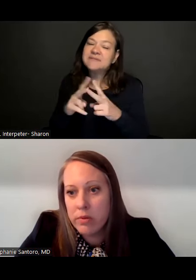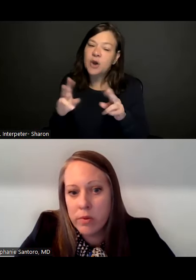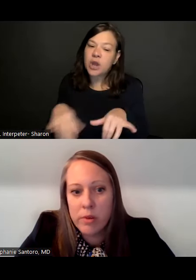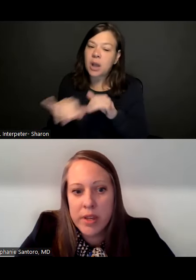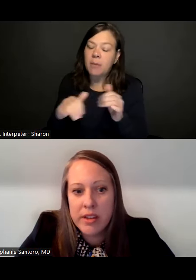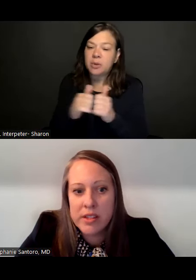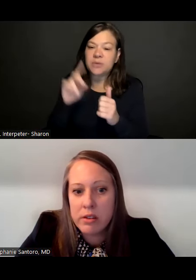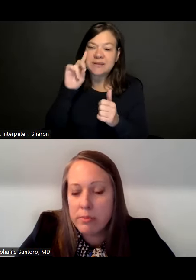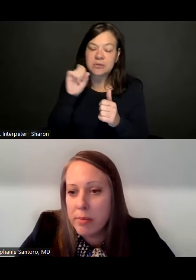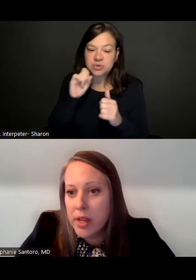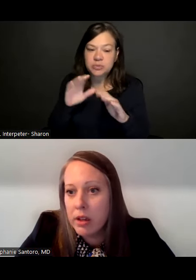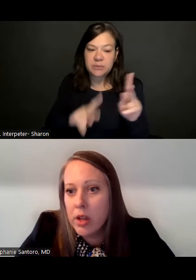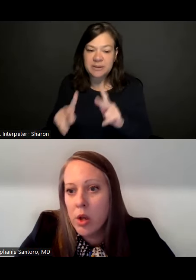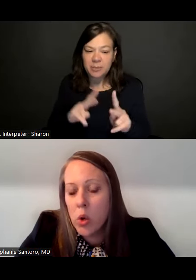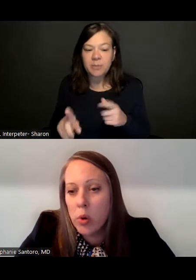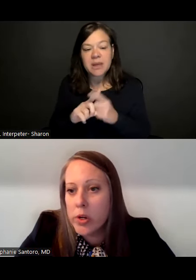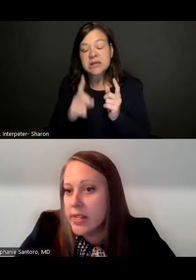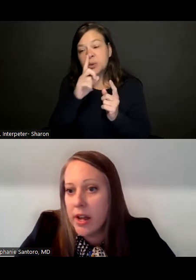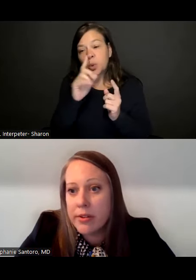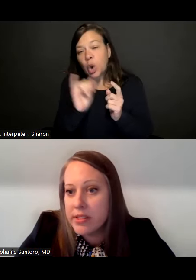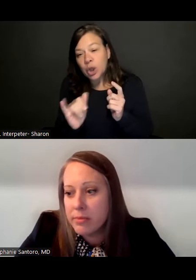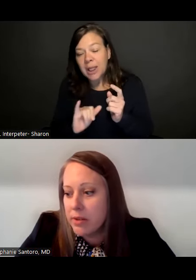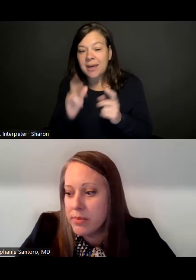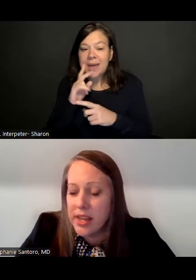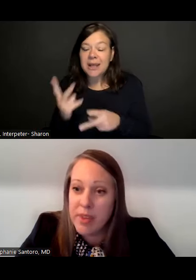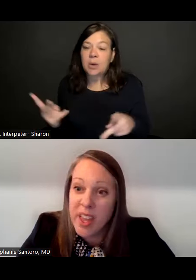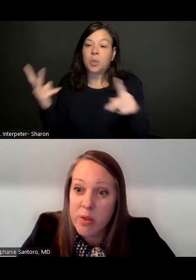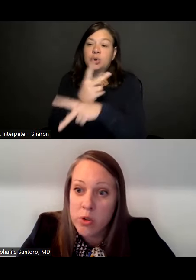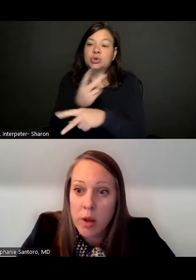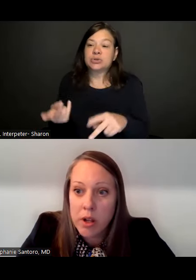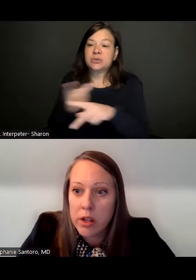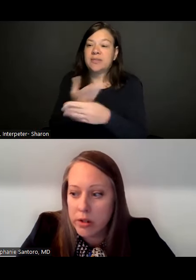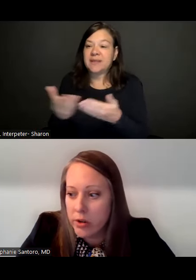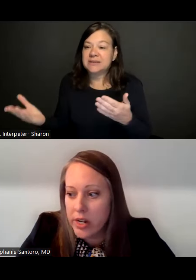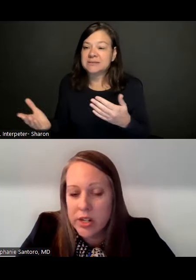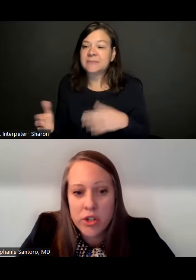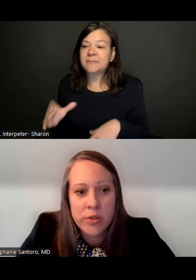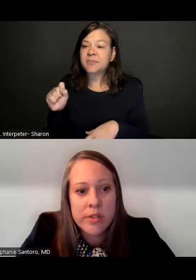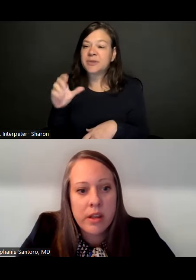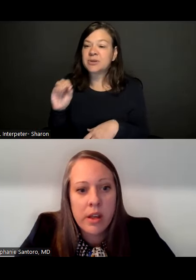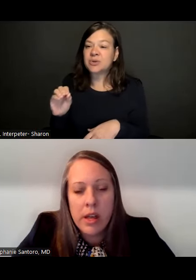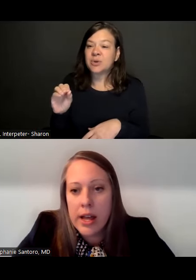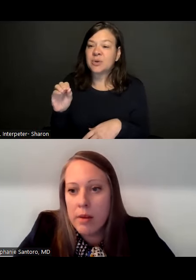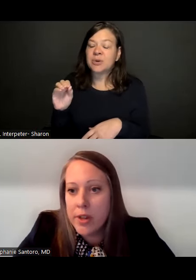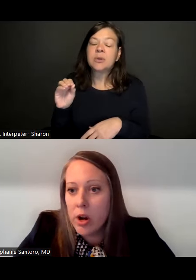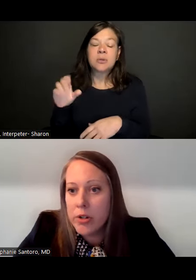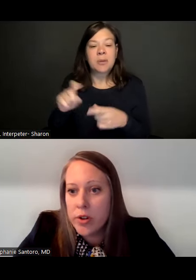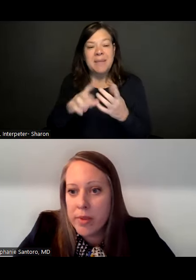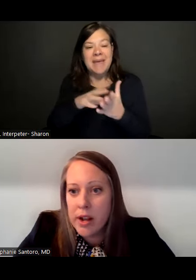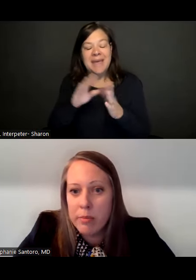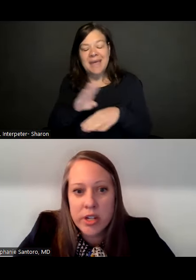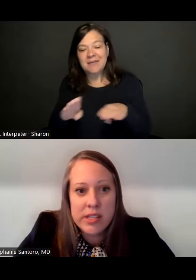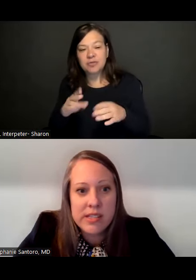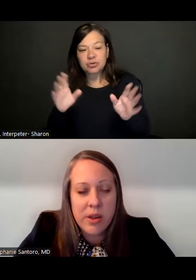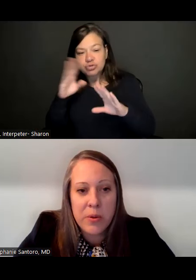to look for because it could mimic or worsen other symptoms like behavior trouble or learning issues. There are